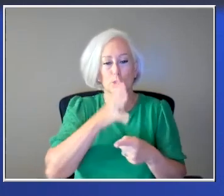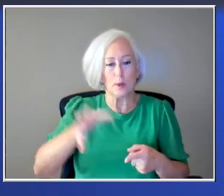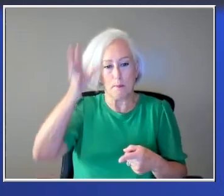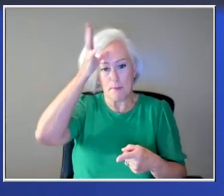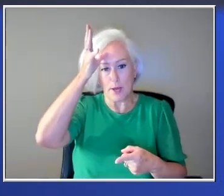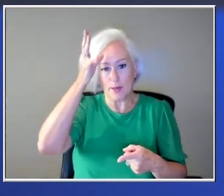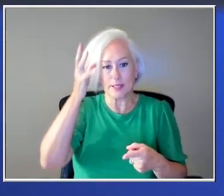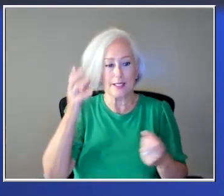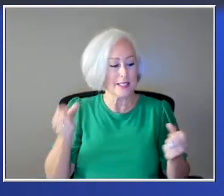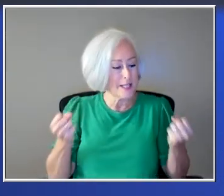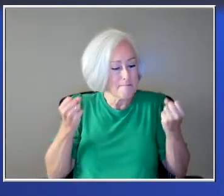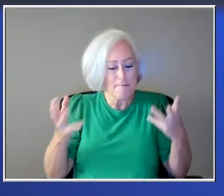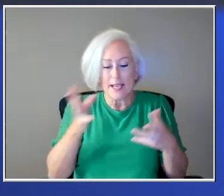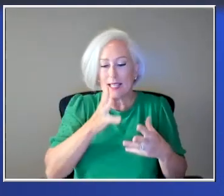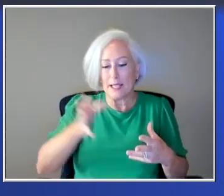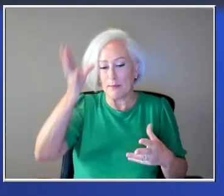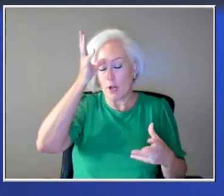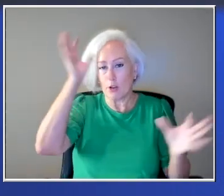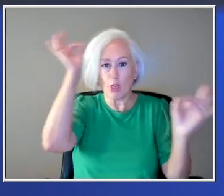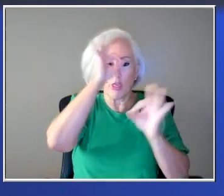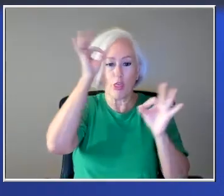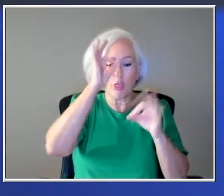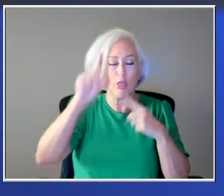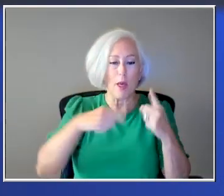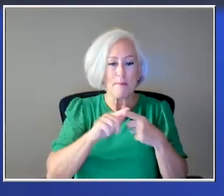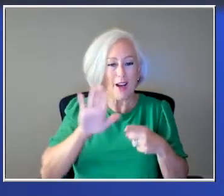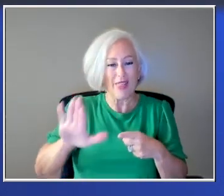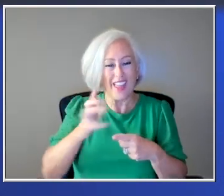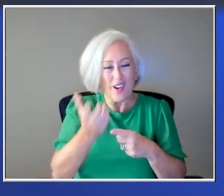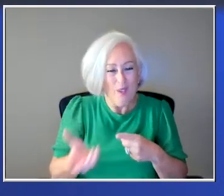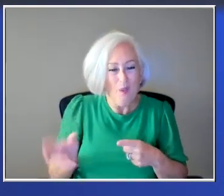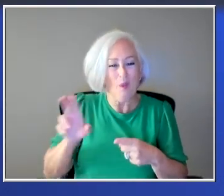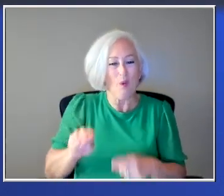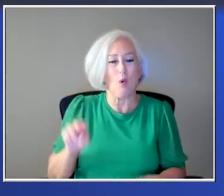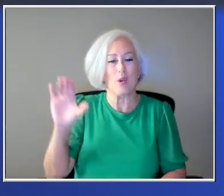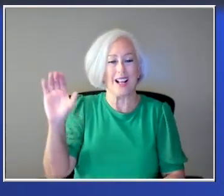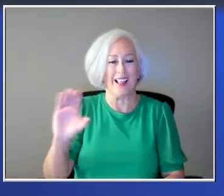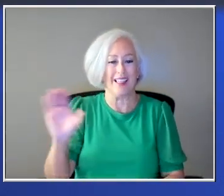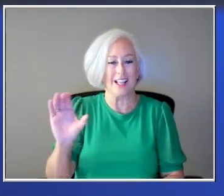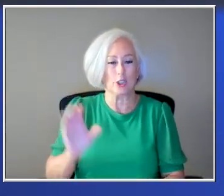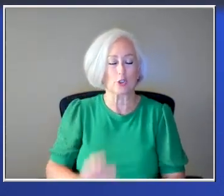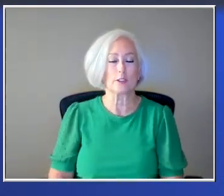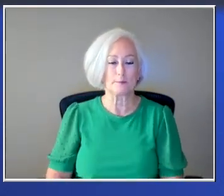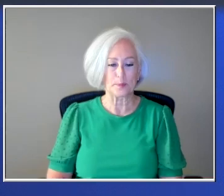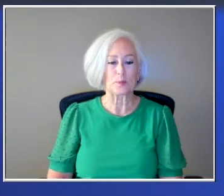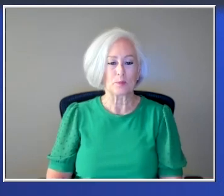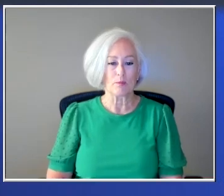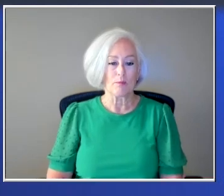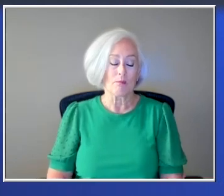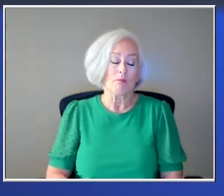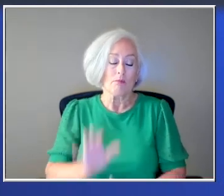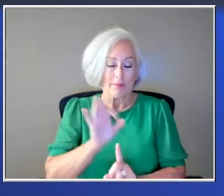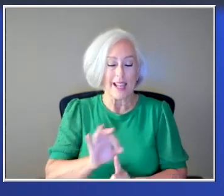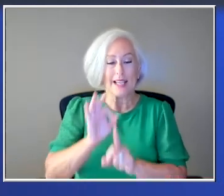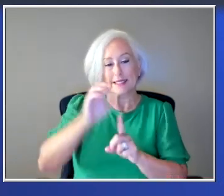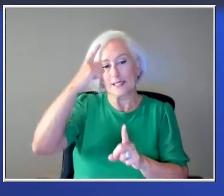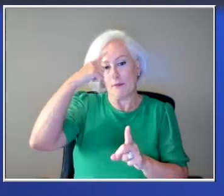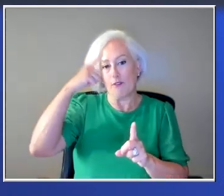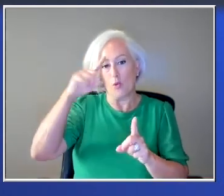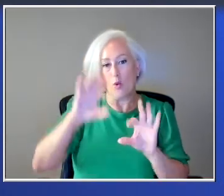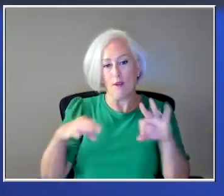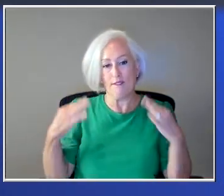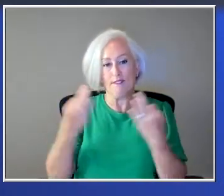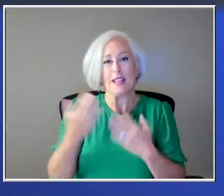own cholesterol status, is one of the messages. But except for those families where they do